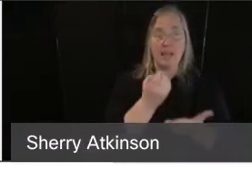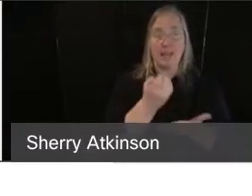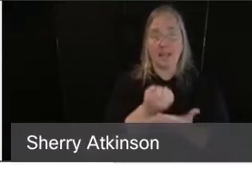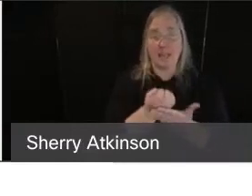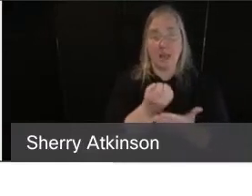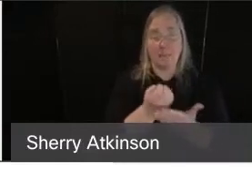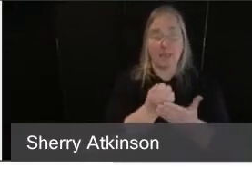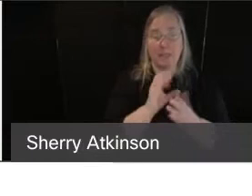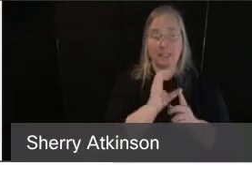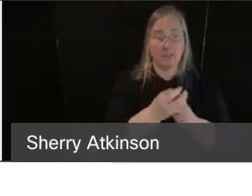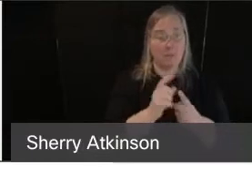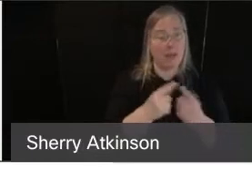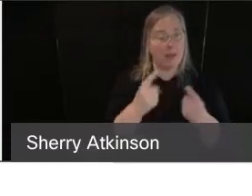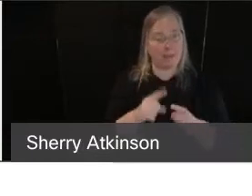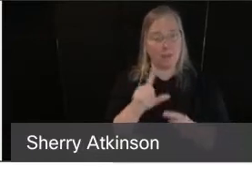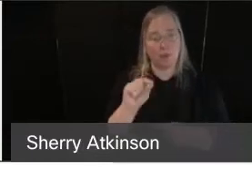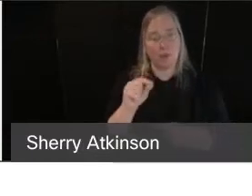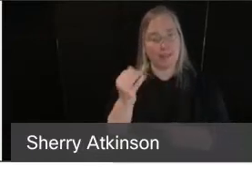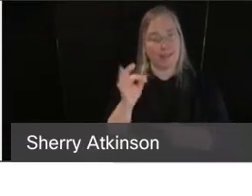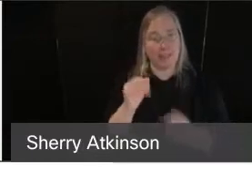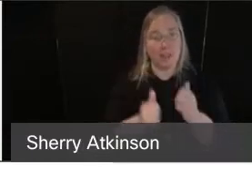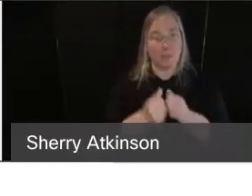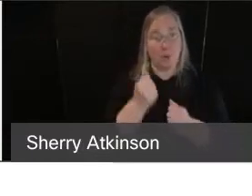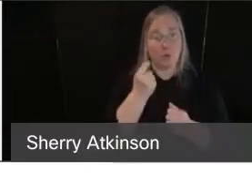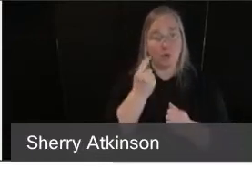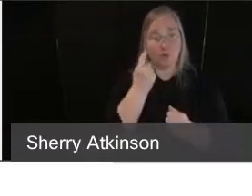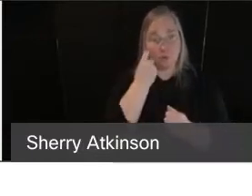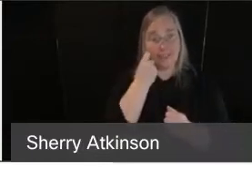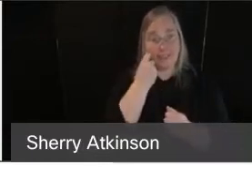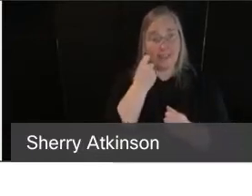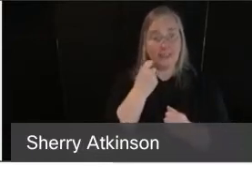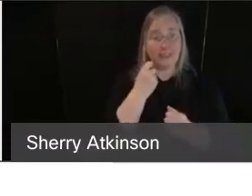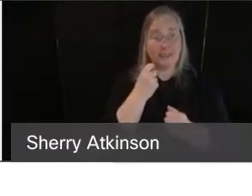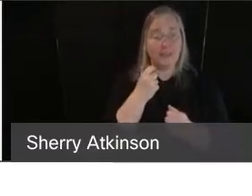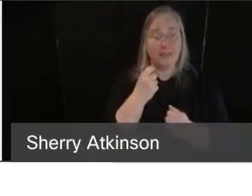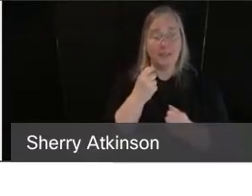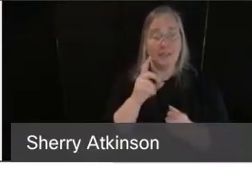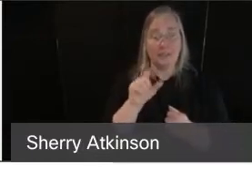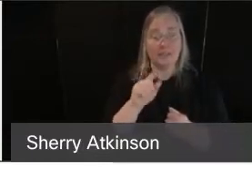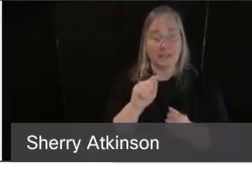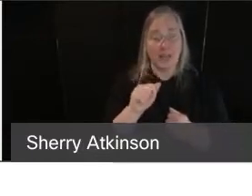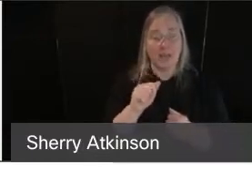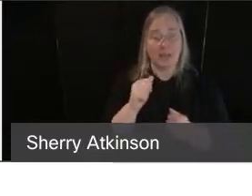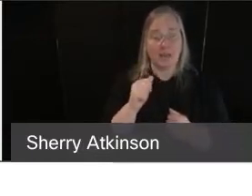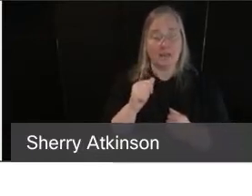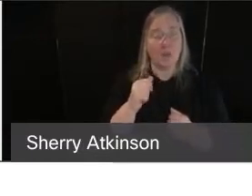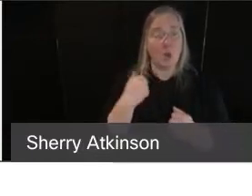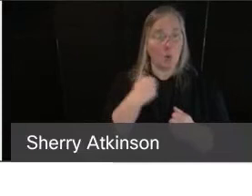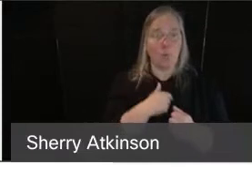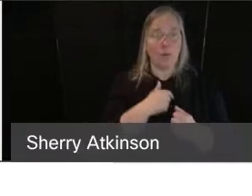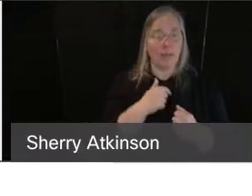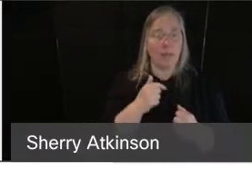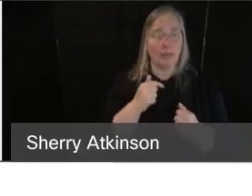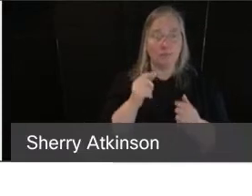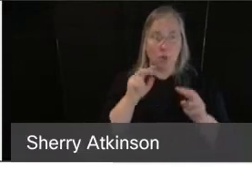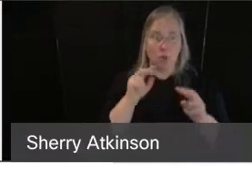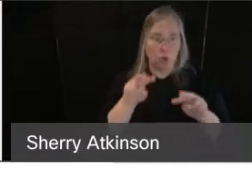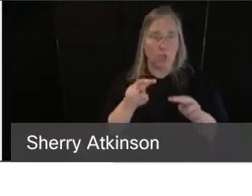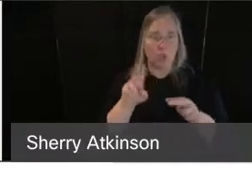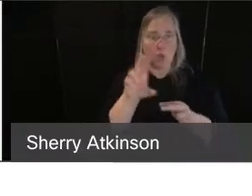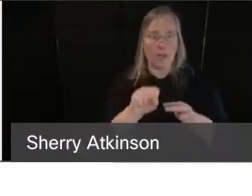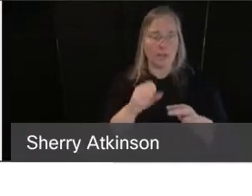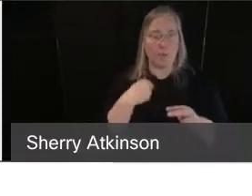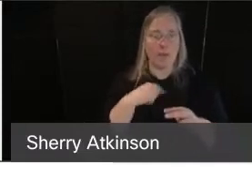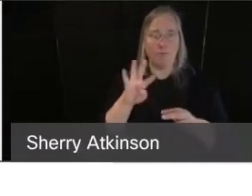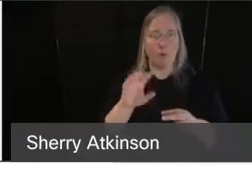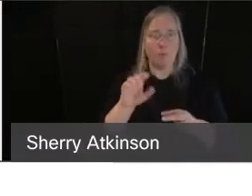In 2019, the most recent full year's data that's available, we tracked the US in terms of we had 1.4% population growth